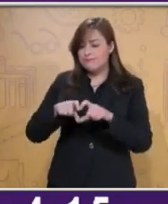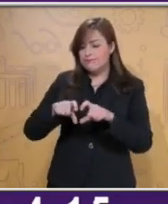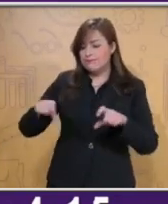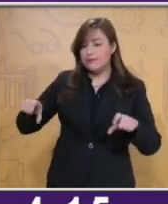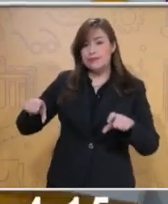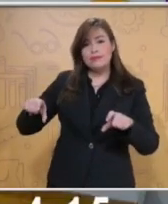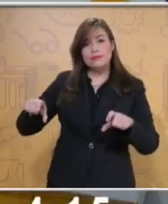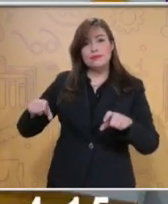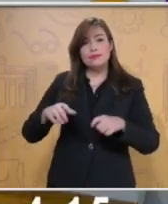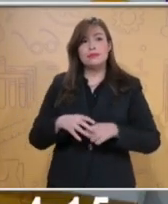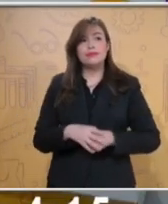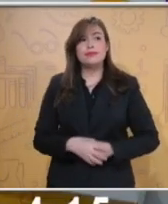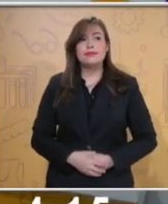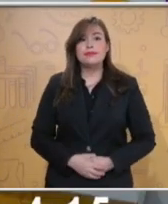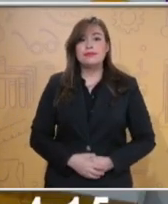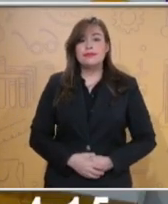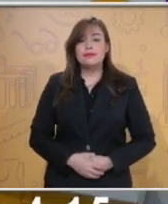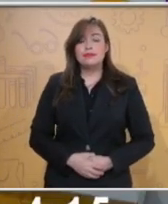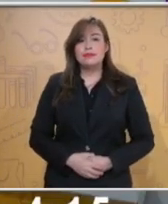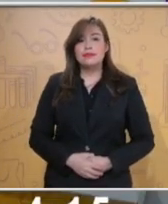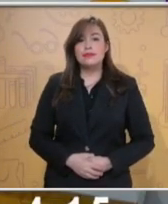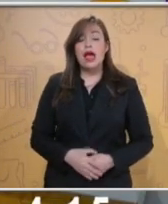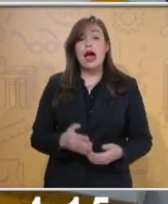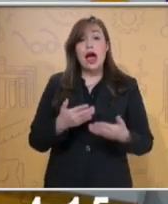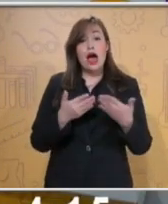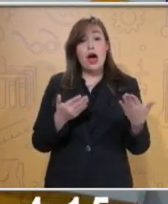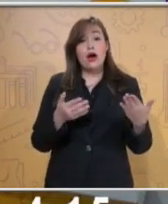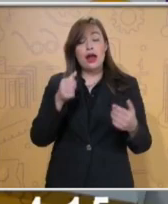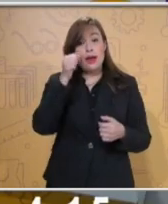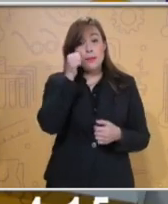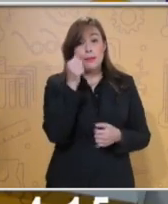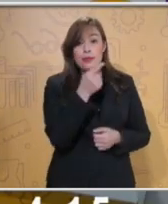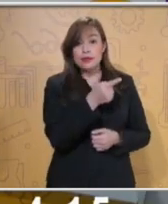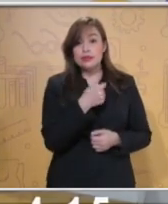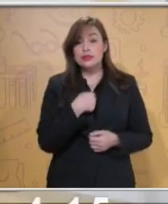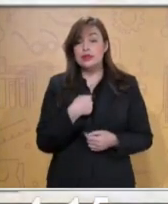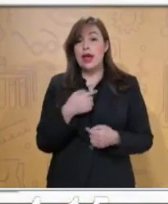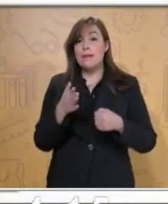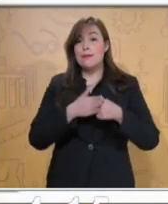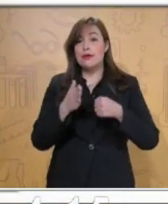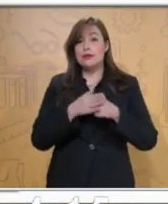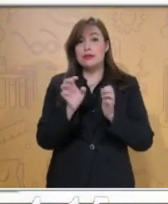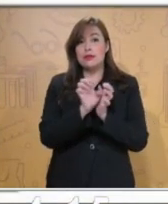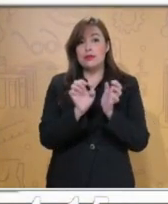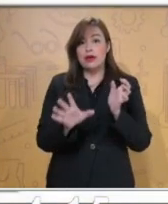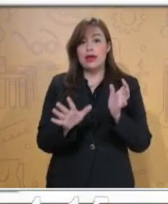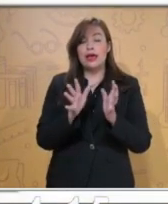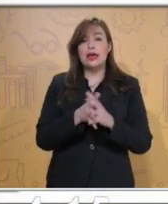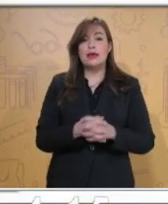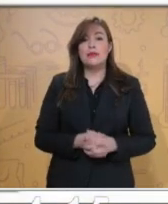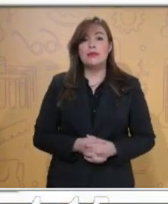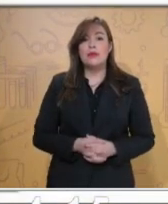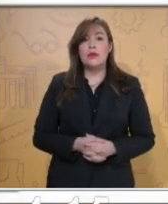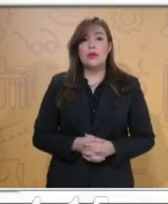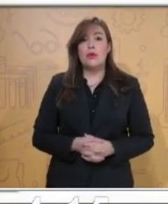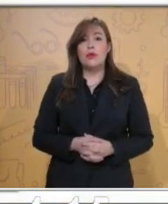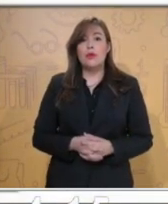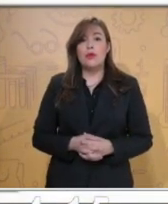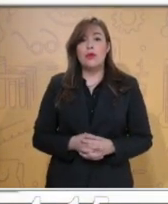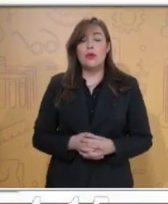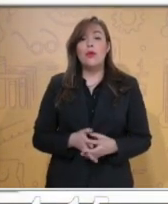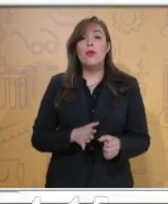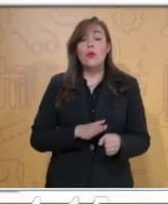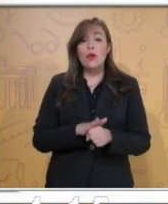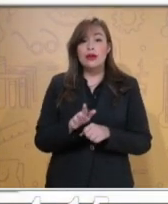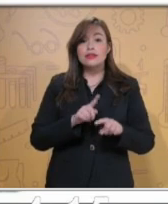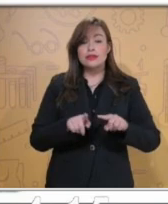community. Now, pay attention because I have another example to say you, which is another kind of